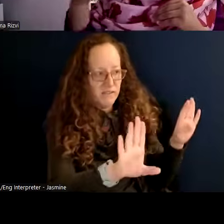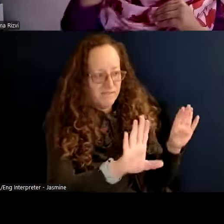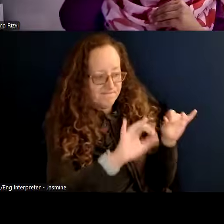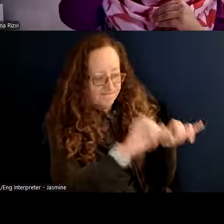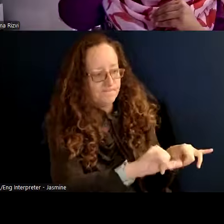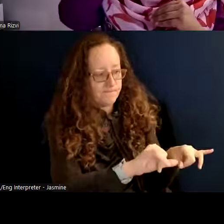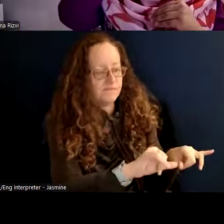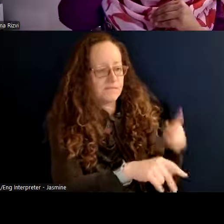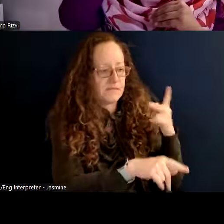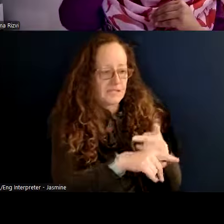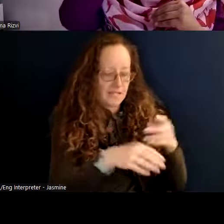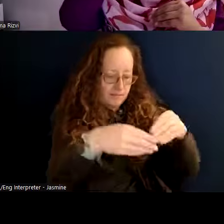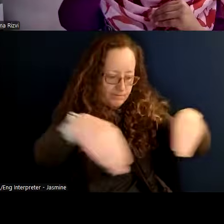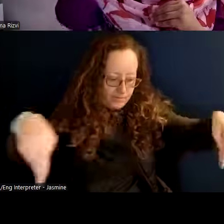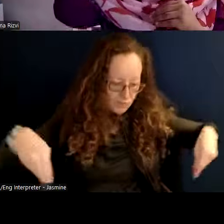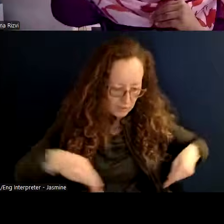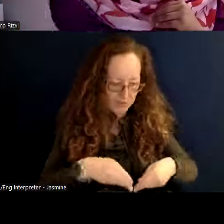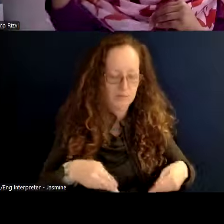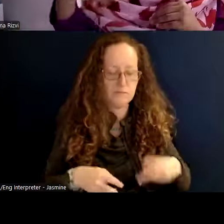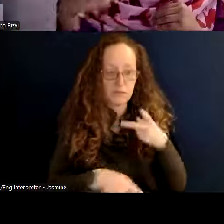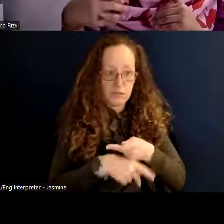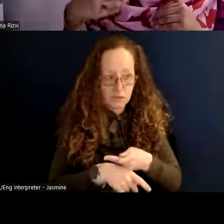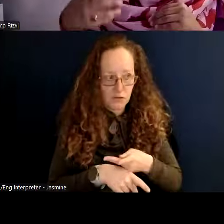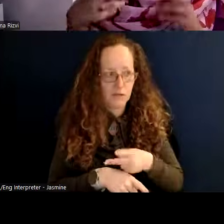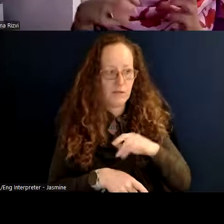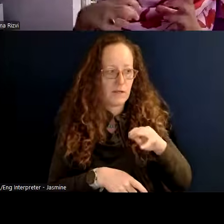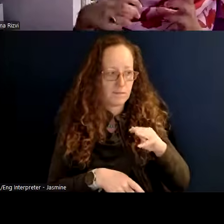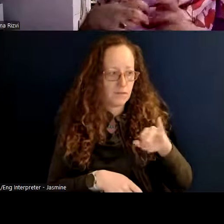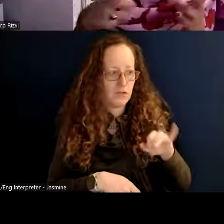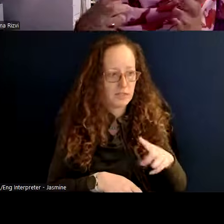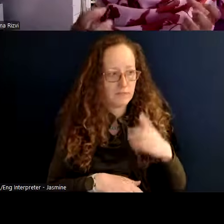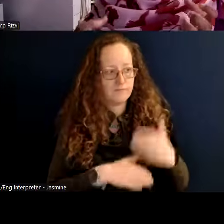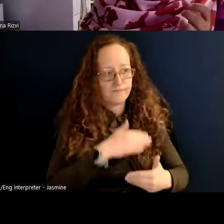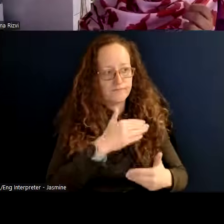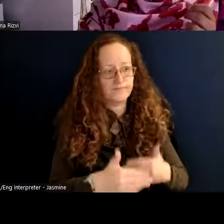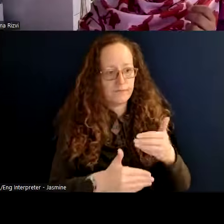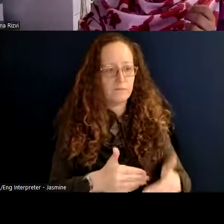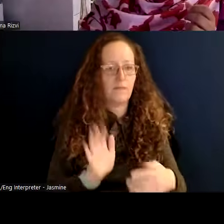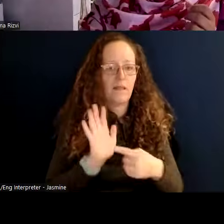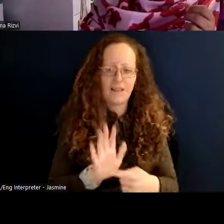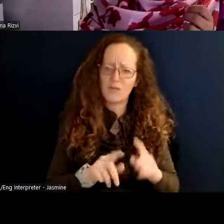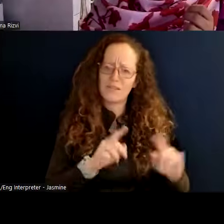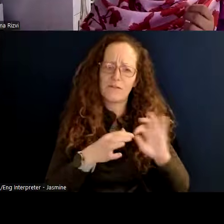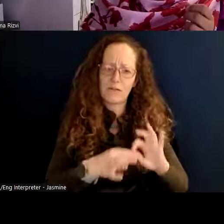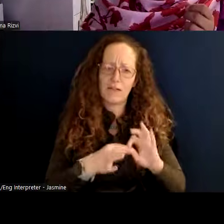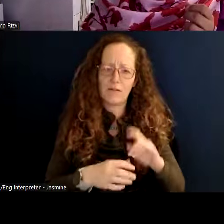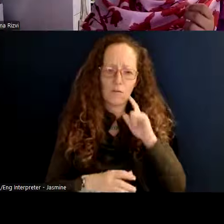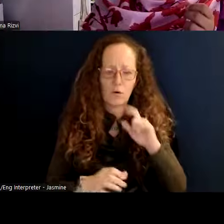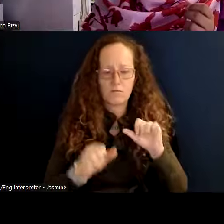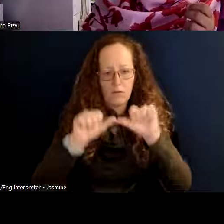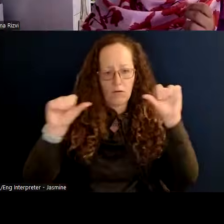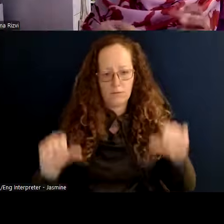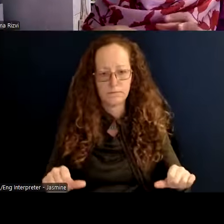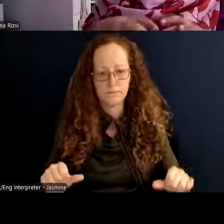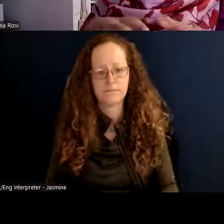through a city in the neighborhoods of Mohenjo-Daro, speaks to a different relation with and within the architecture. Juliet Davis outlines